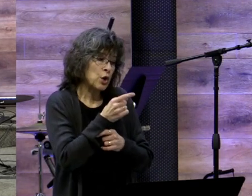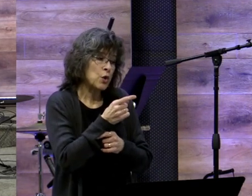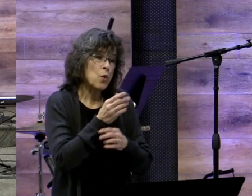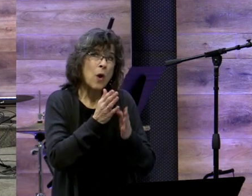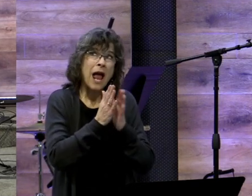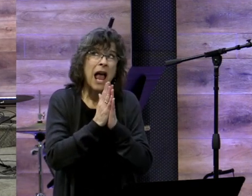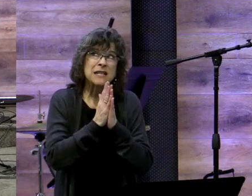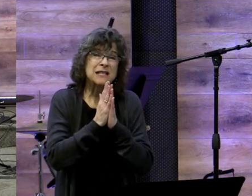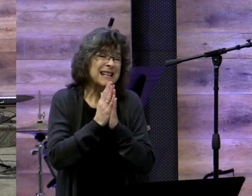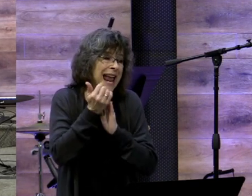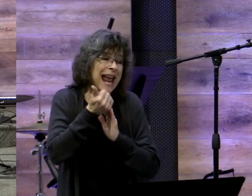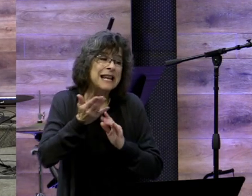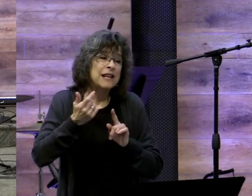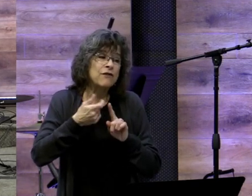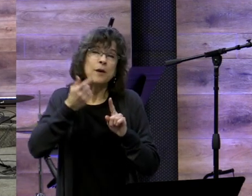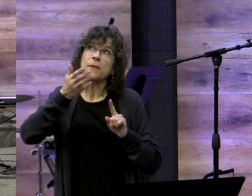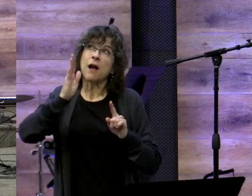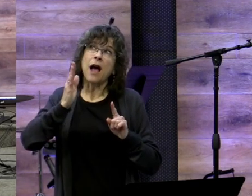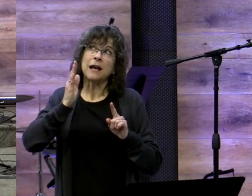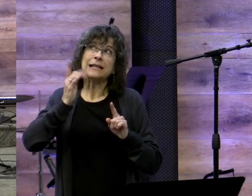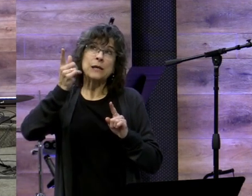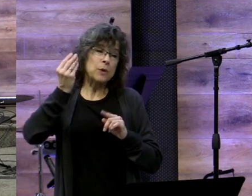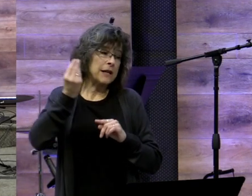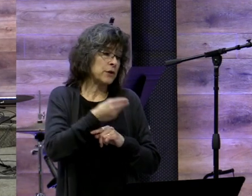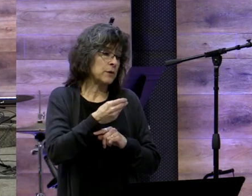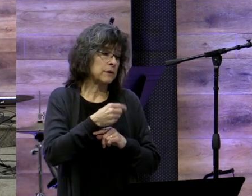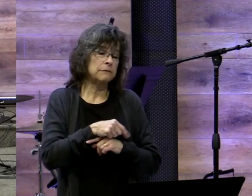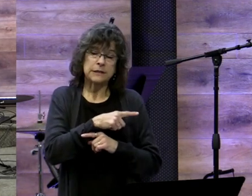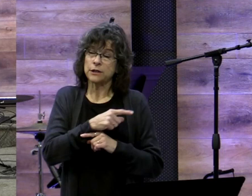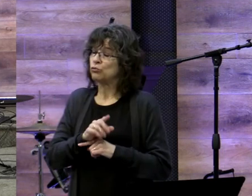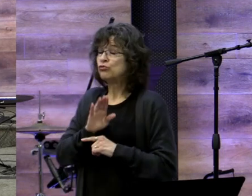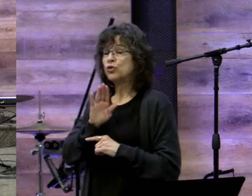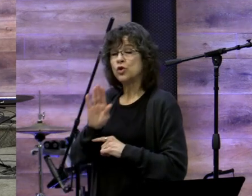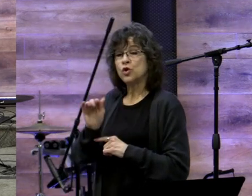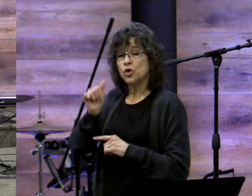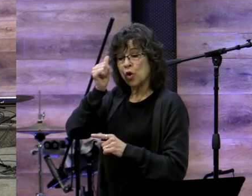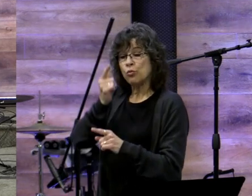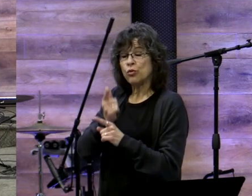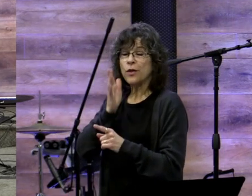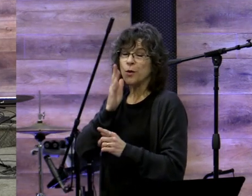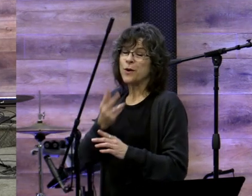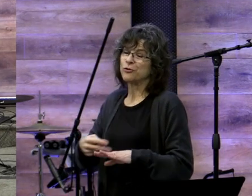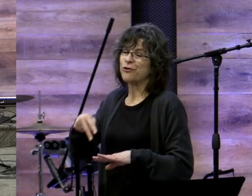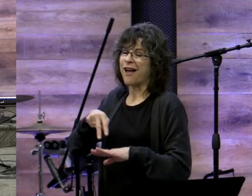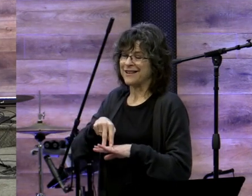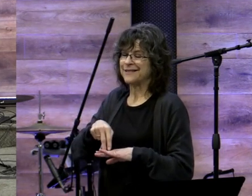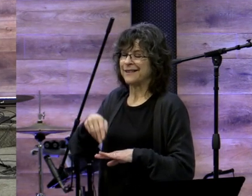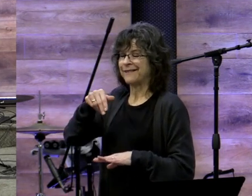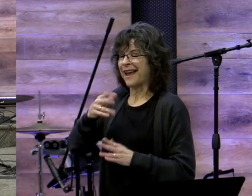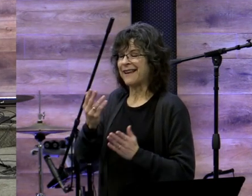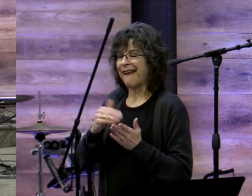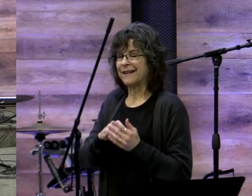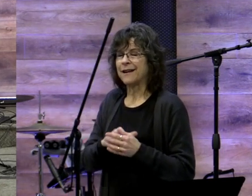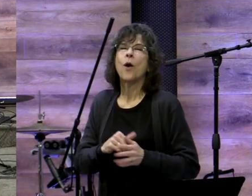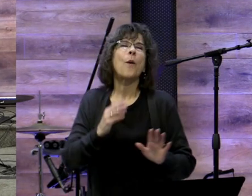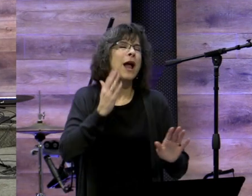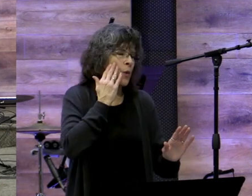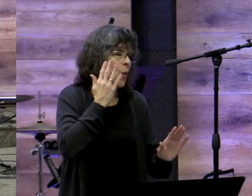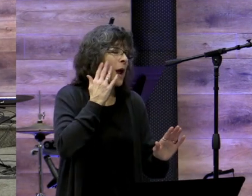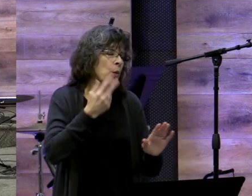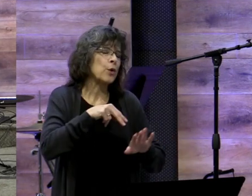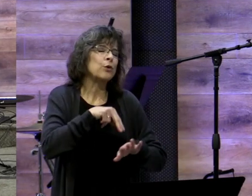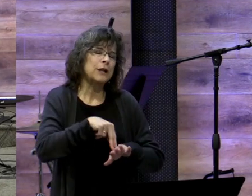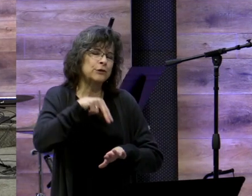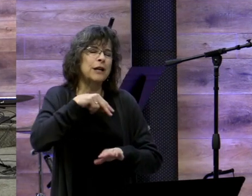you. Jesus said to her, your brother will rise again. Martha said to him, I know that he will rise again in the resurrection on the last